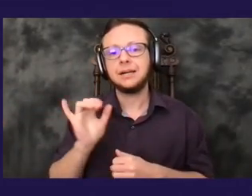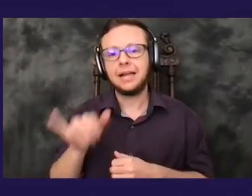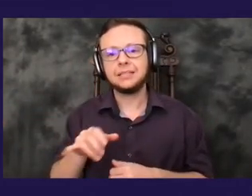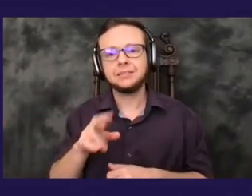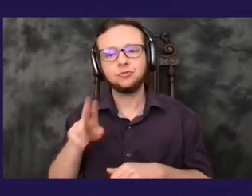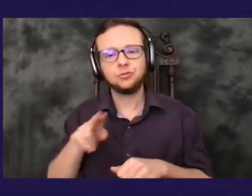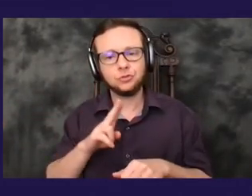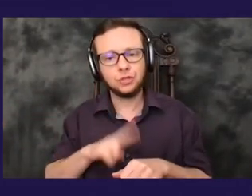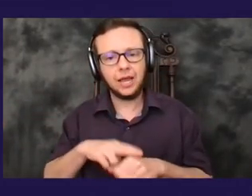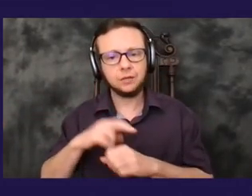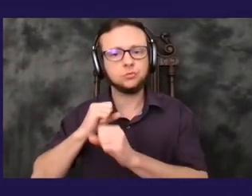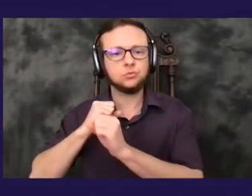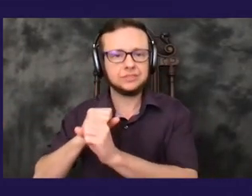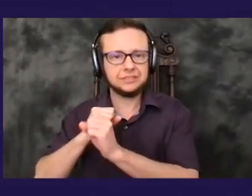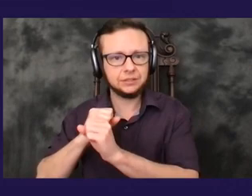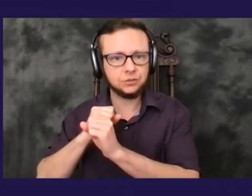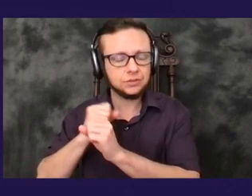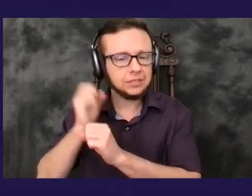is a national security concern.